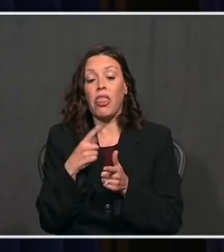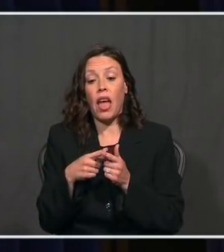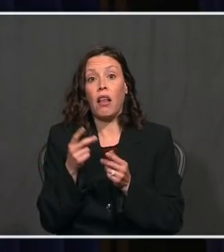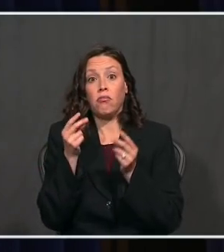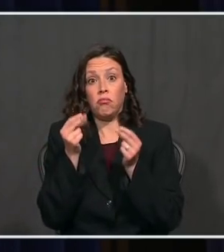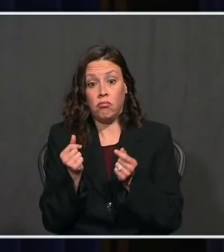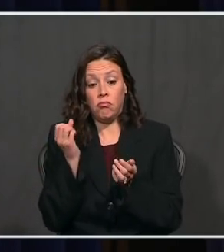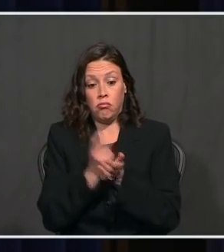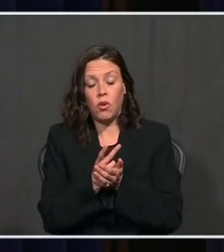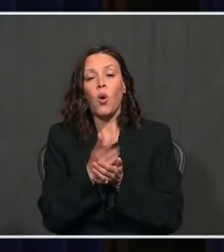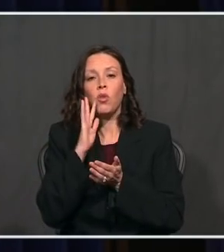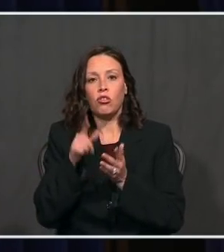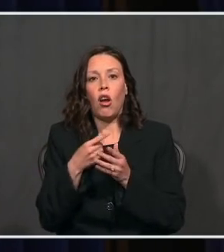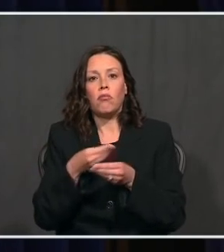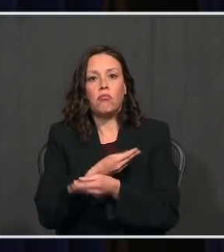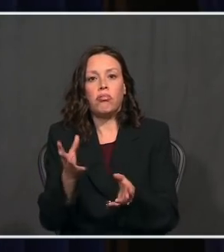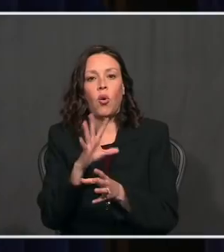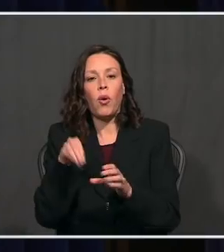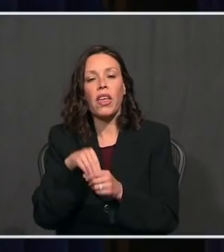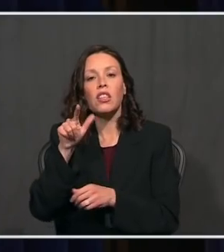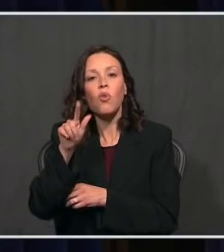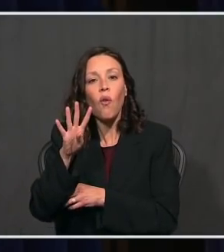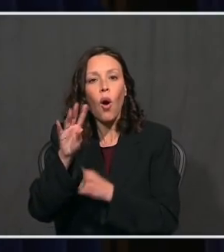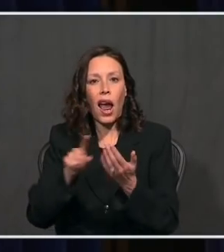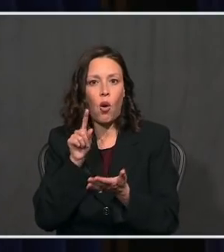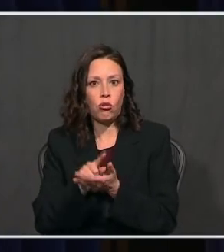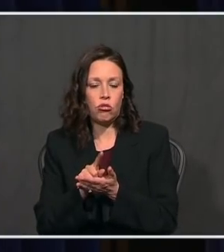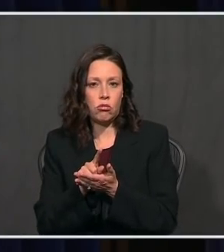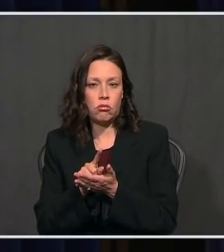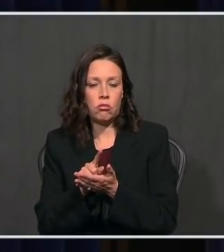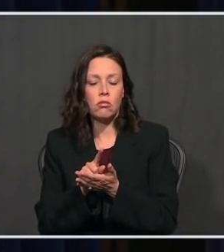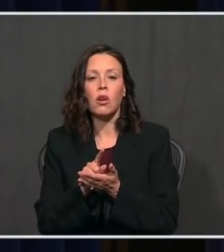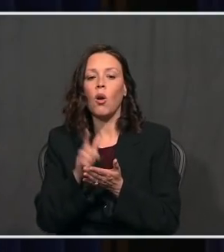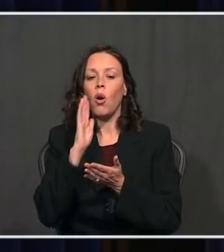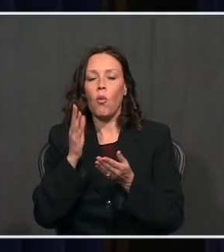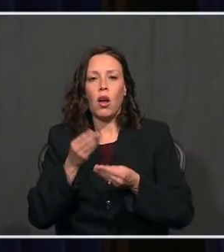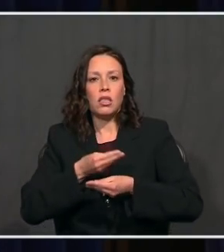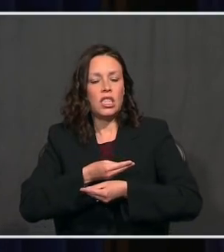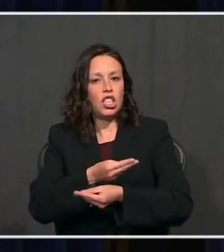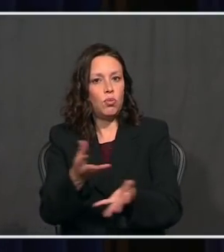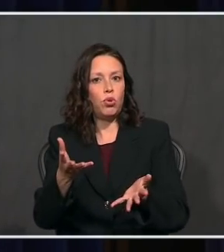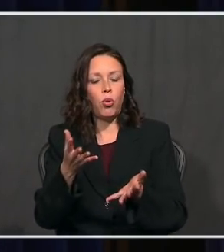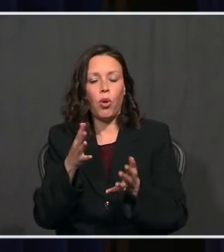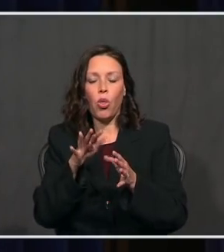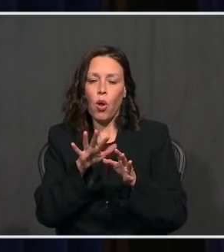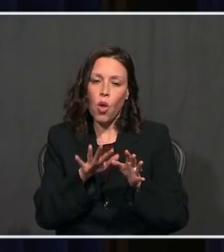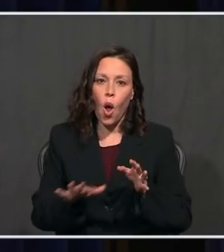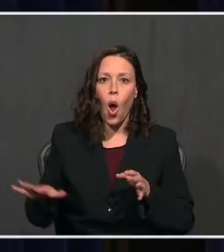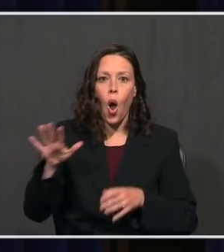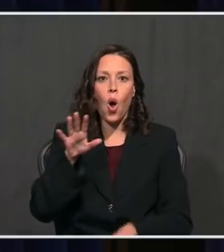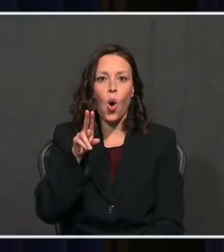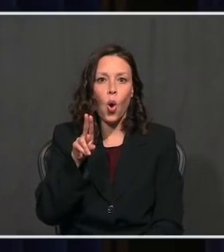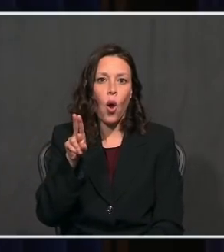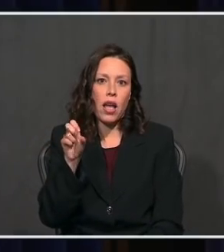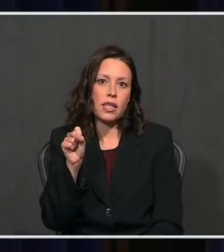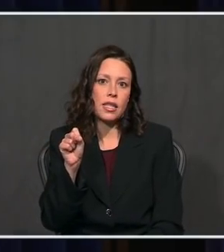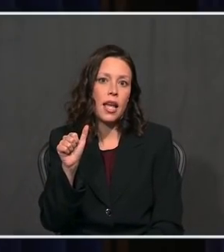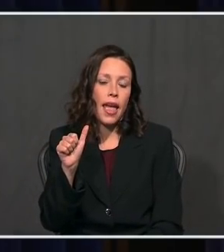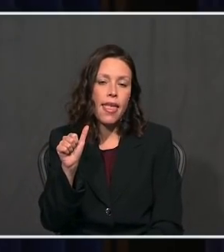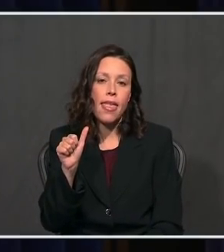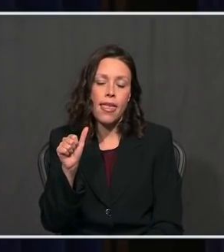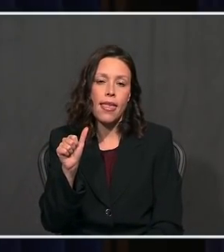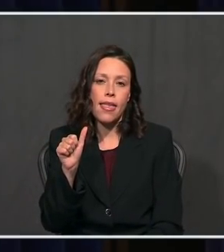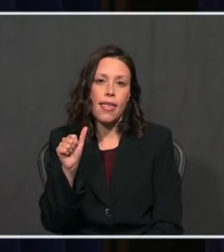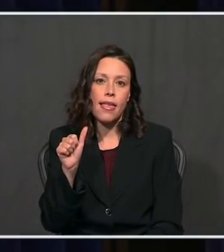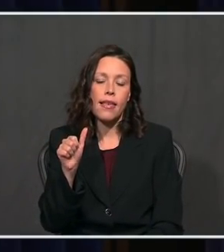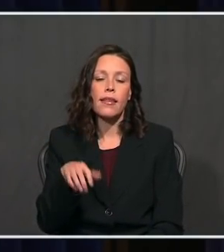start moving vaccines within 24 hours. We will move them throughout the entire United States of